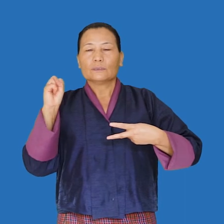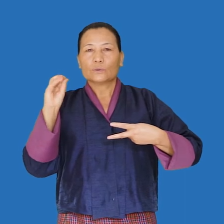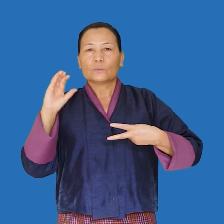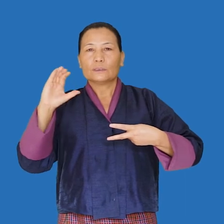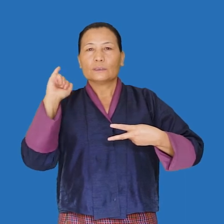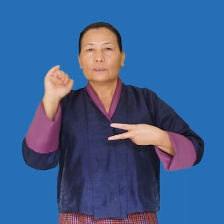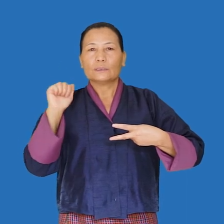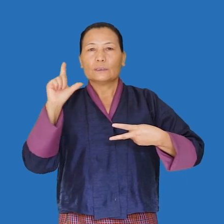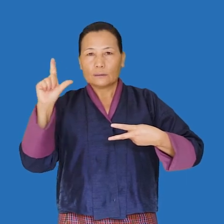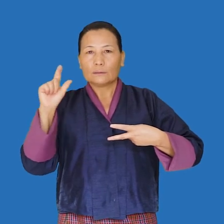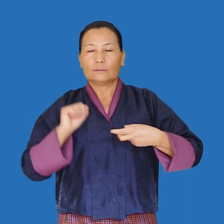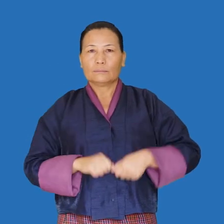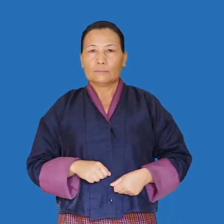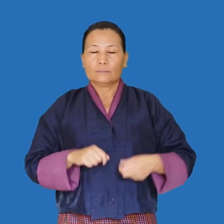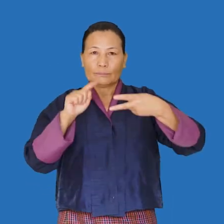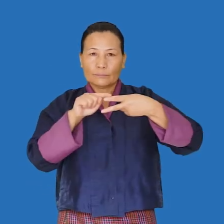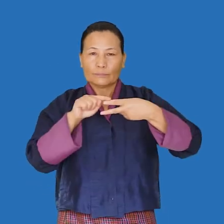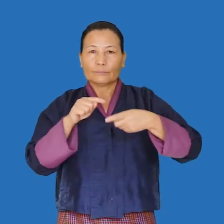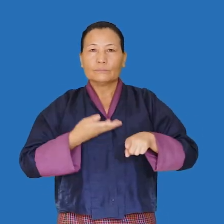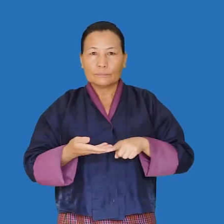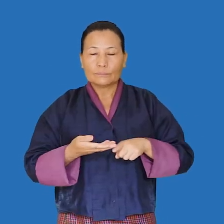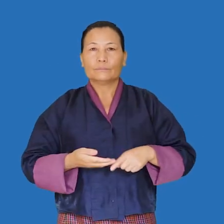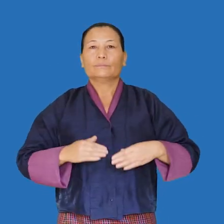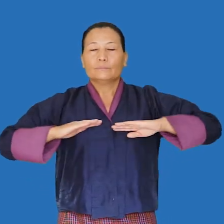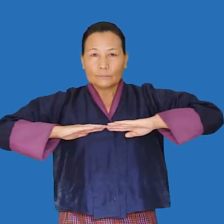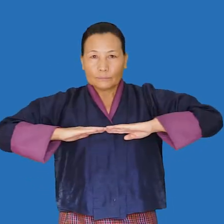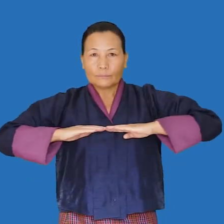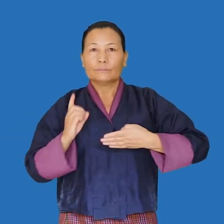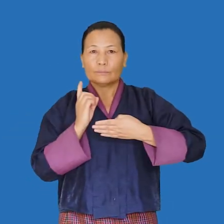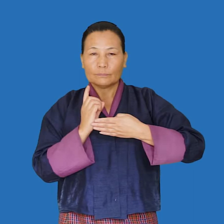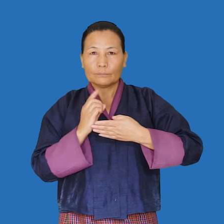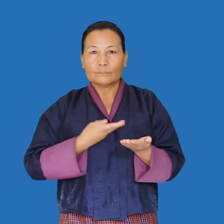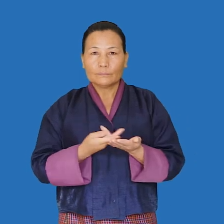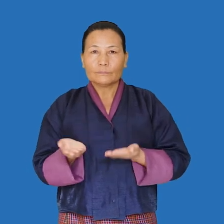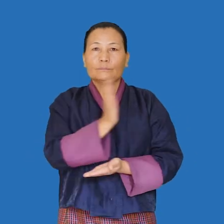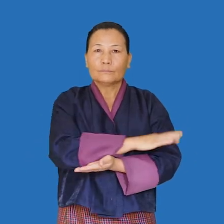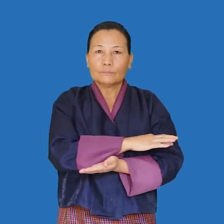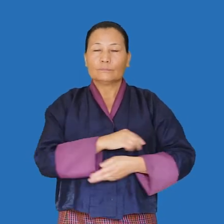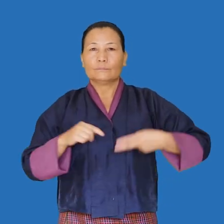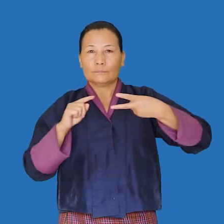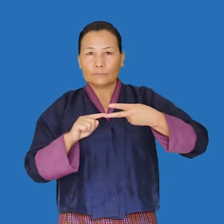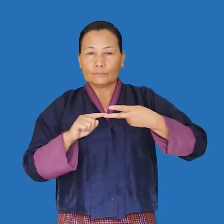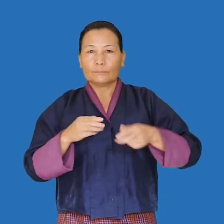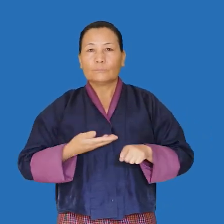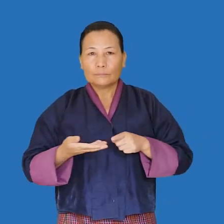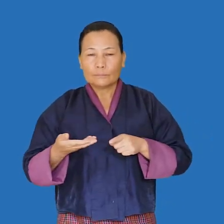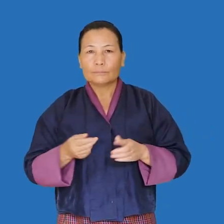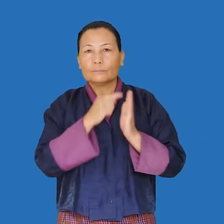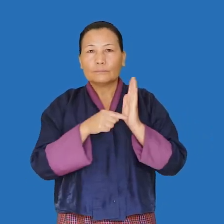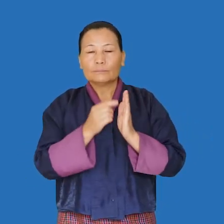that broadcast news. Social media includes Facebook, Twitter,